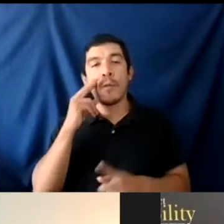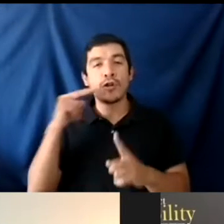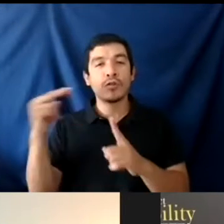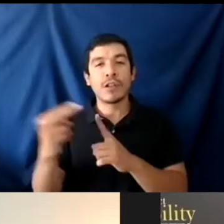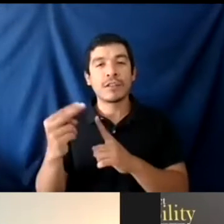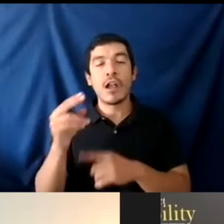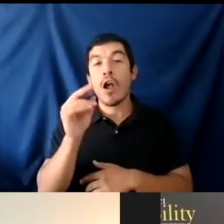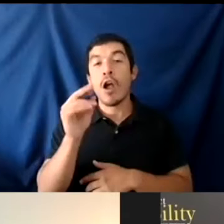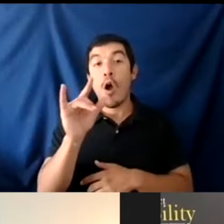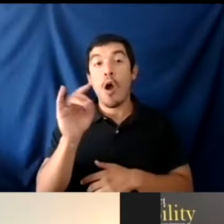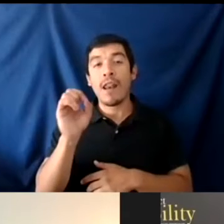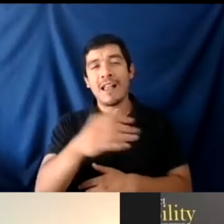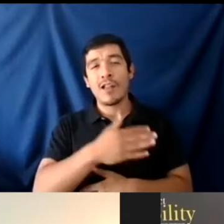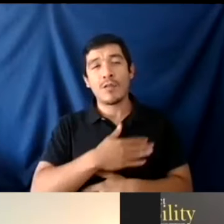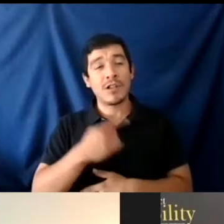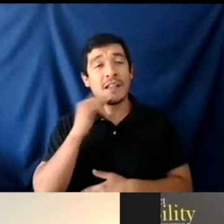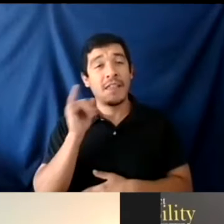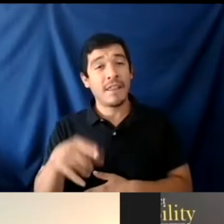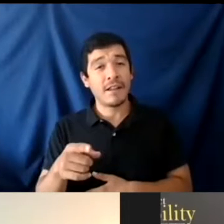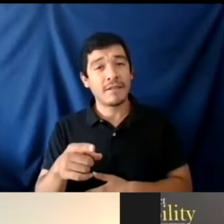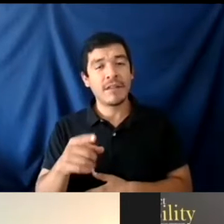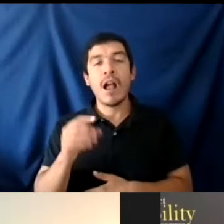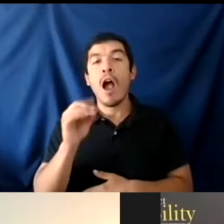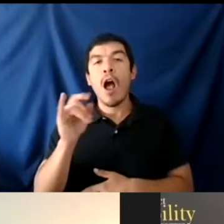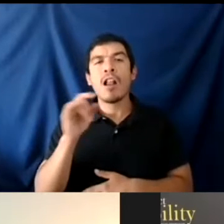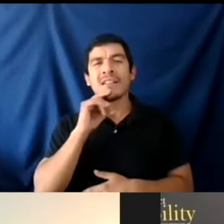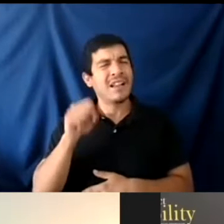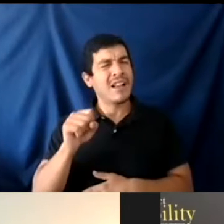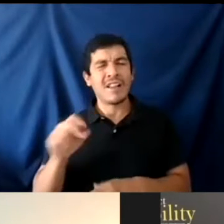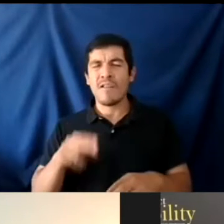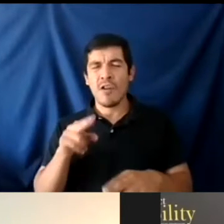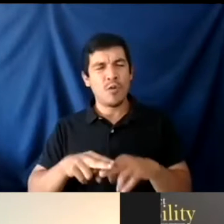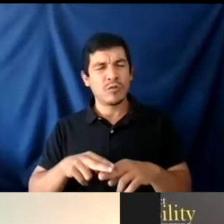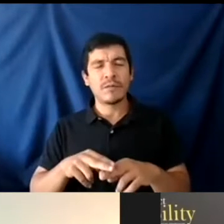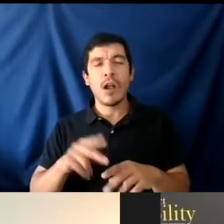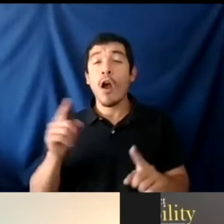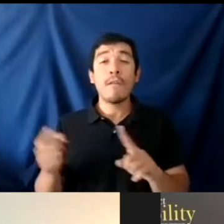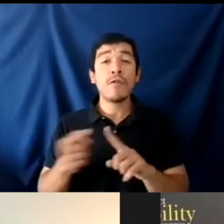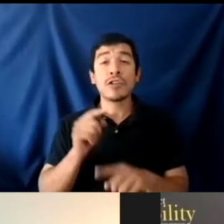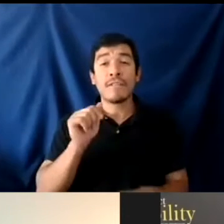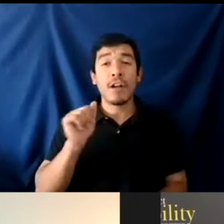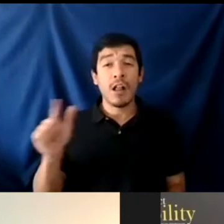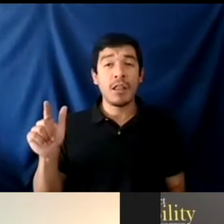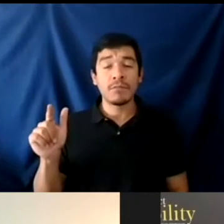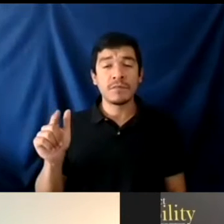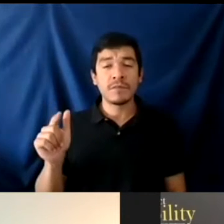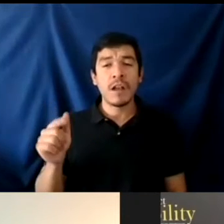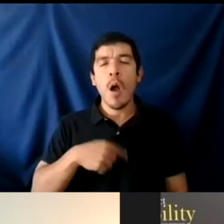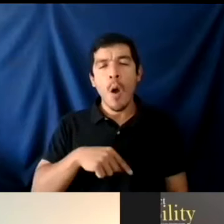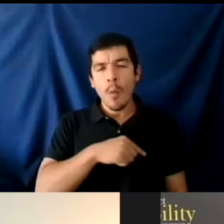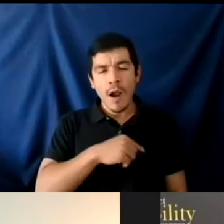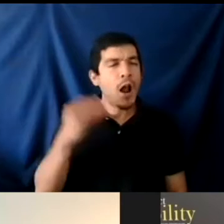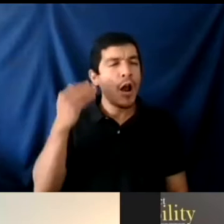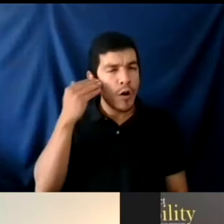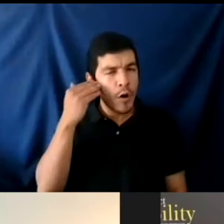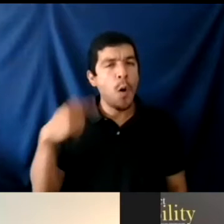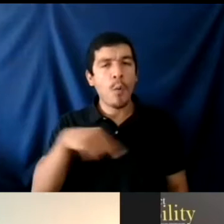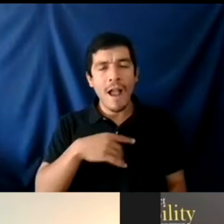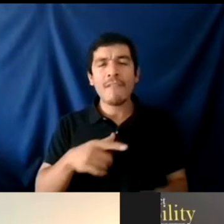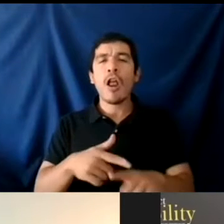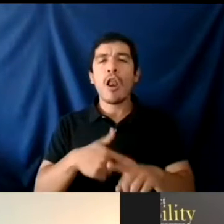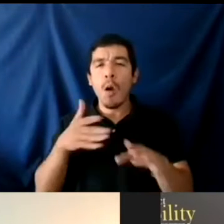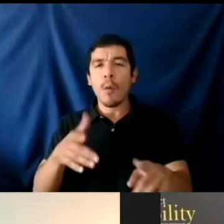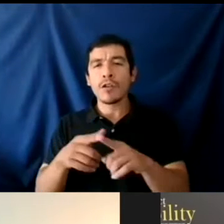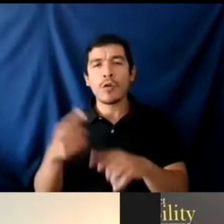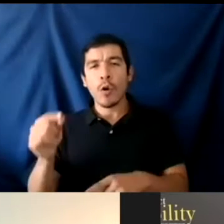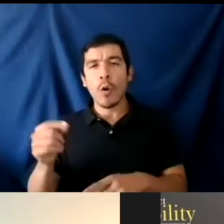this question? Thank you. Sure, I absolutely would love to. So first of all, we know that we have a long way to go, and we've heard